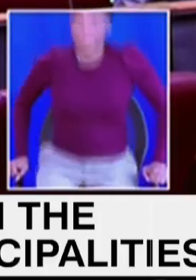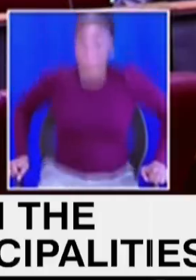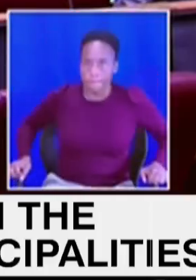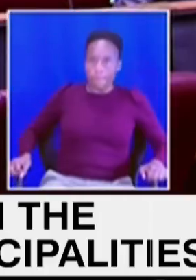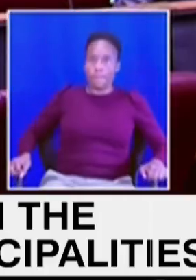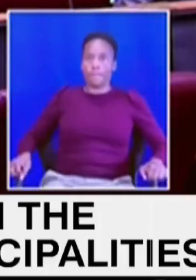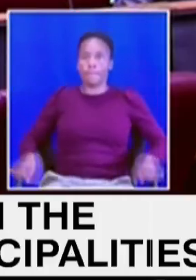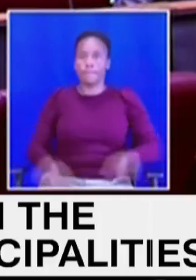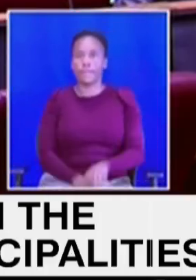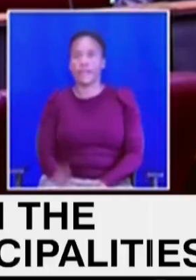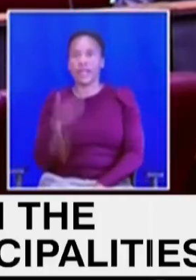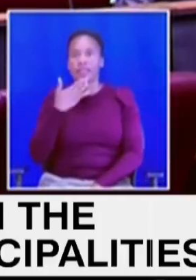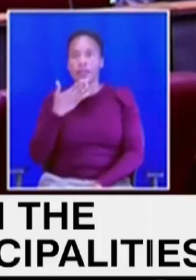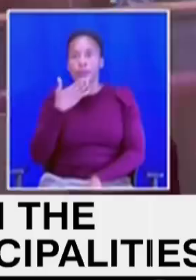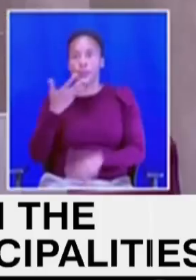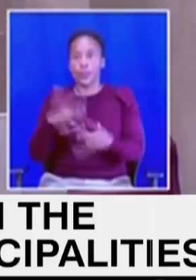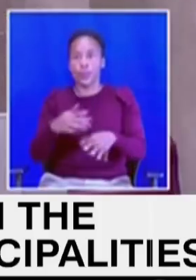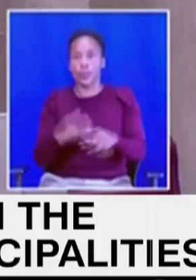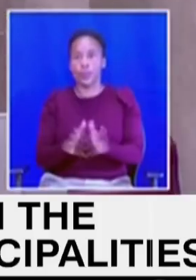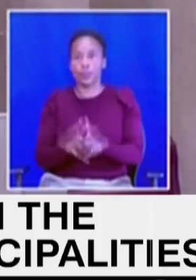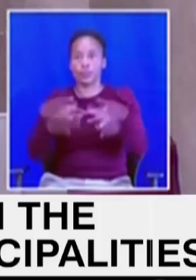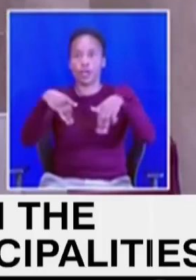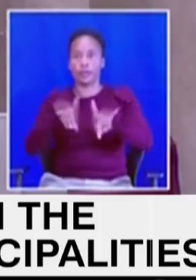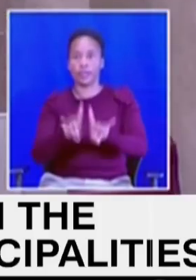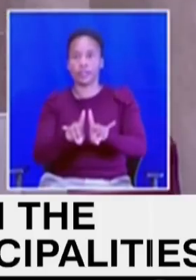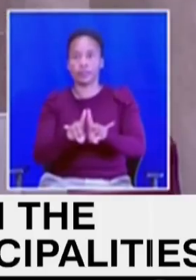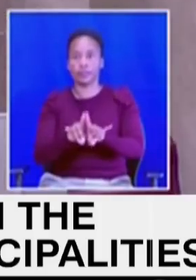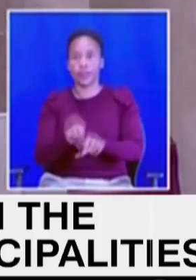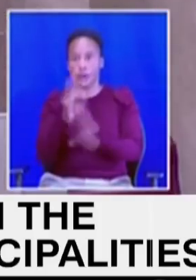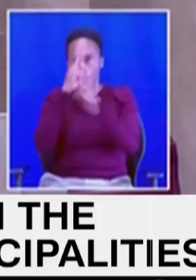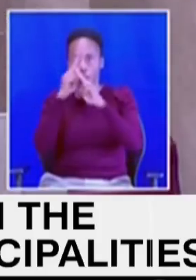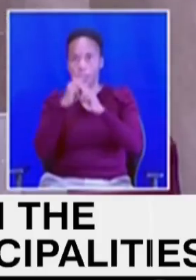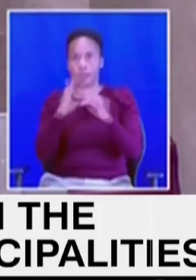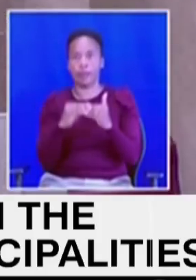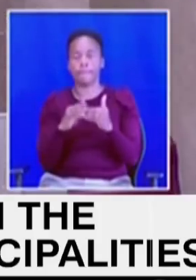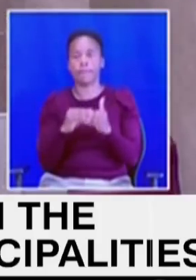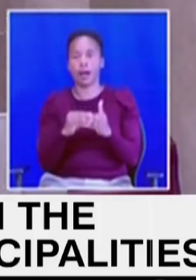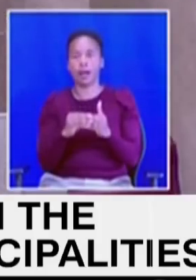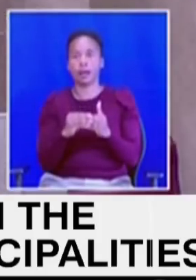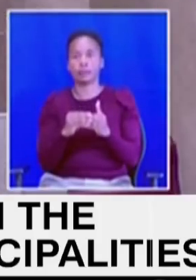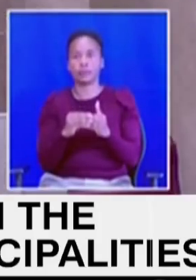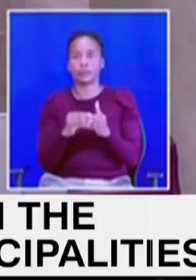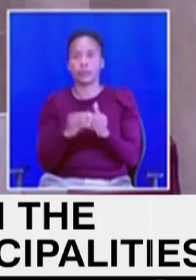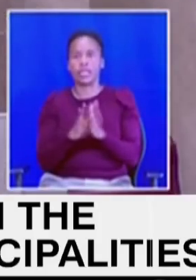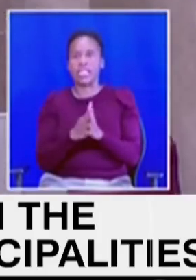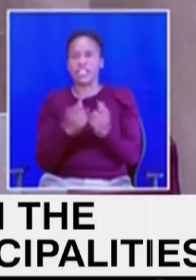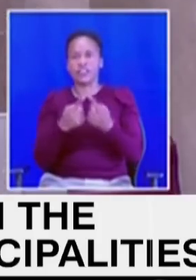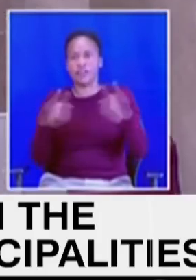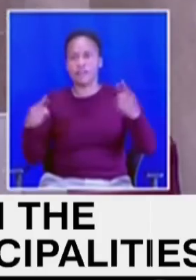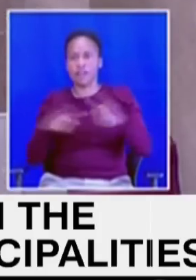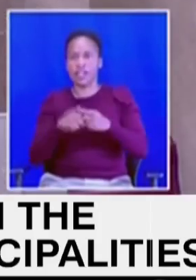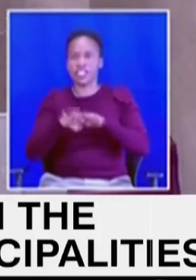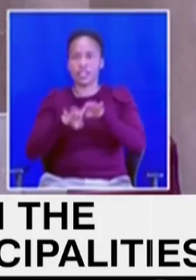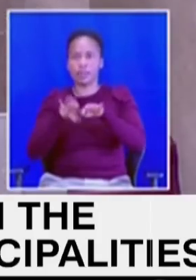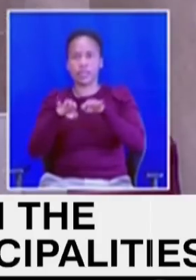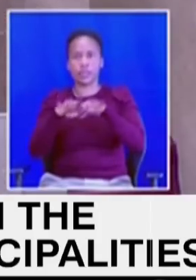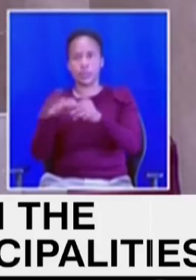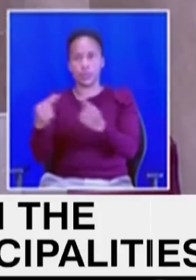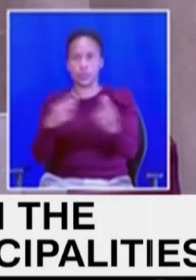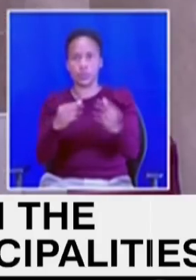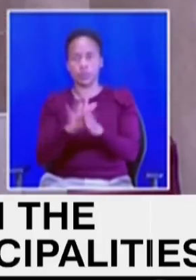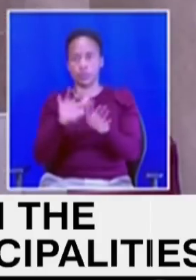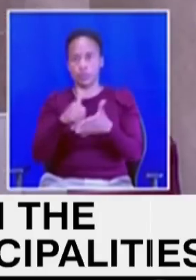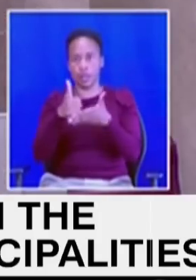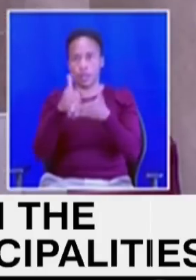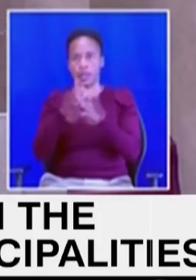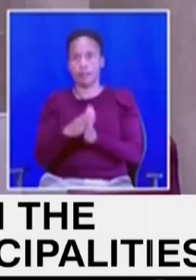Honourable Chairperson. Honourable Member, we are taking various steps to help municipalities. Firstly,